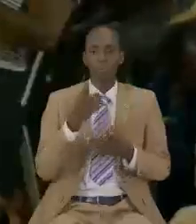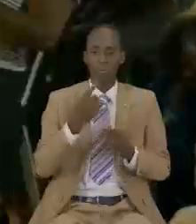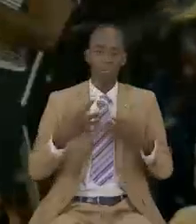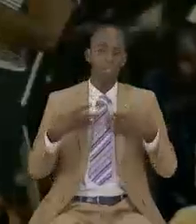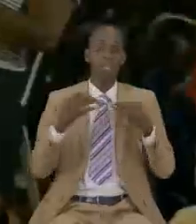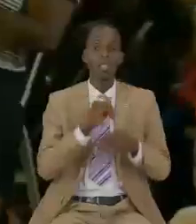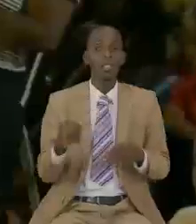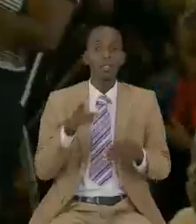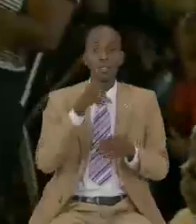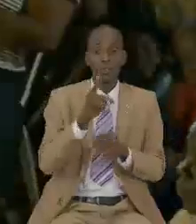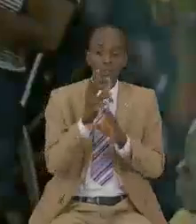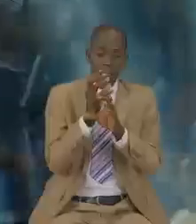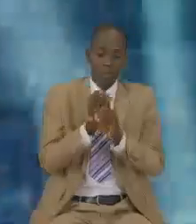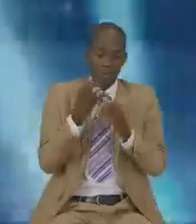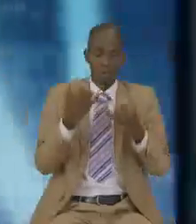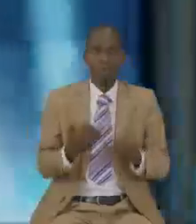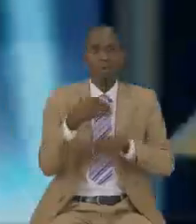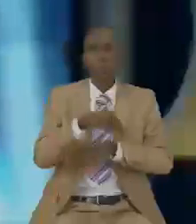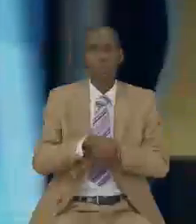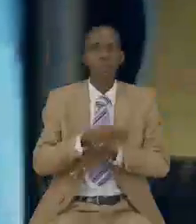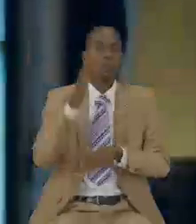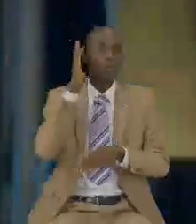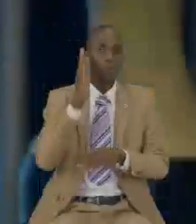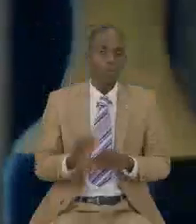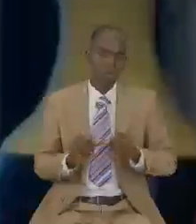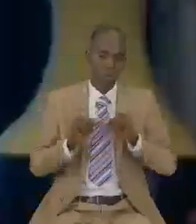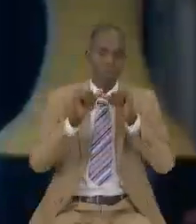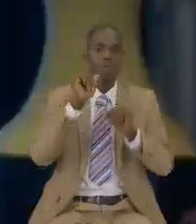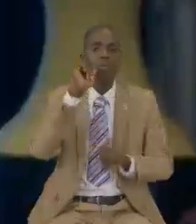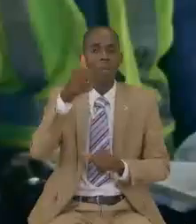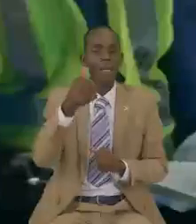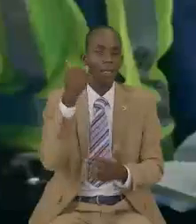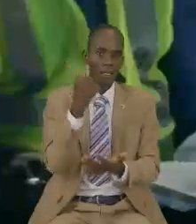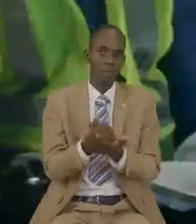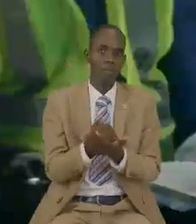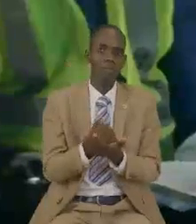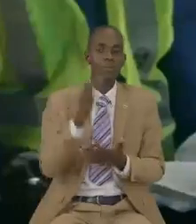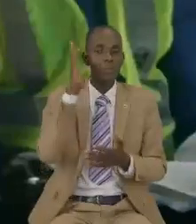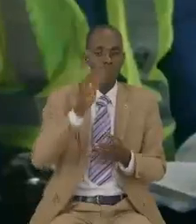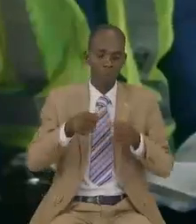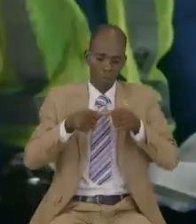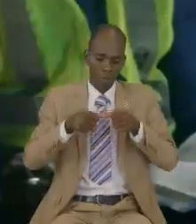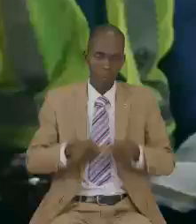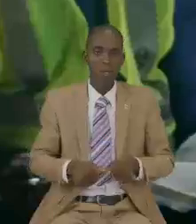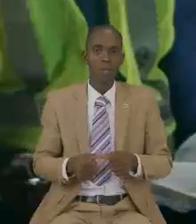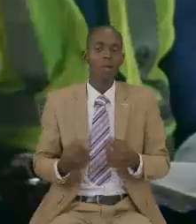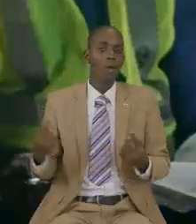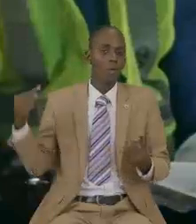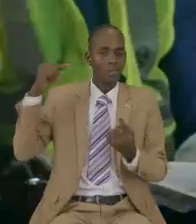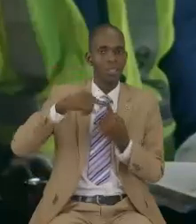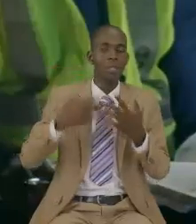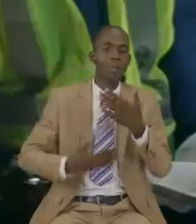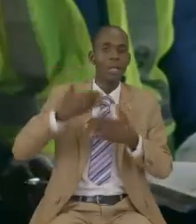you get tonight will continue tomorrow, will abide until next